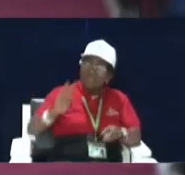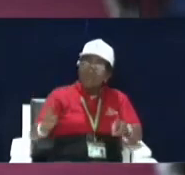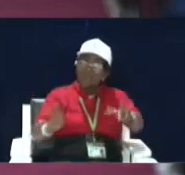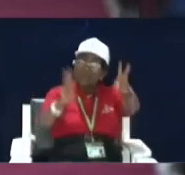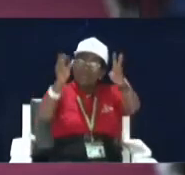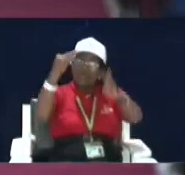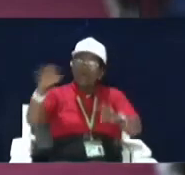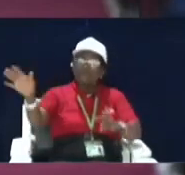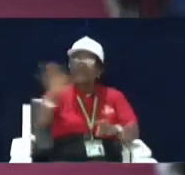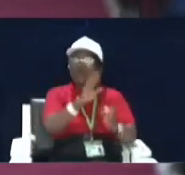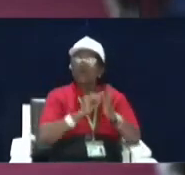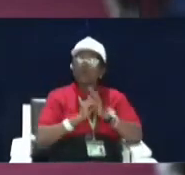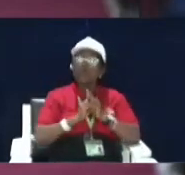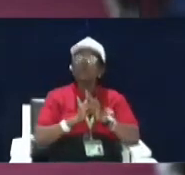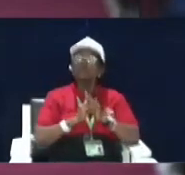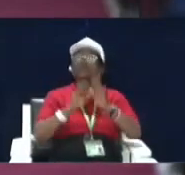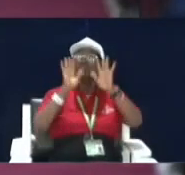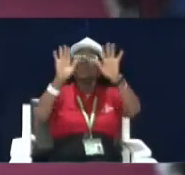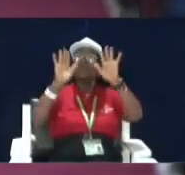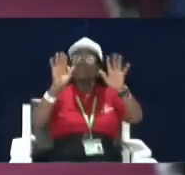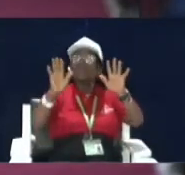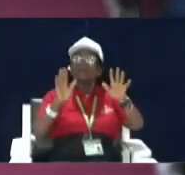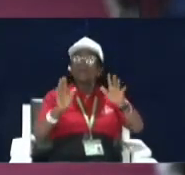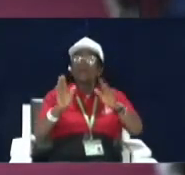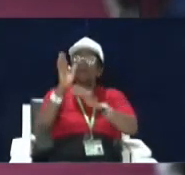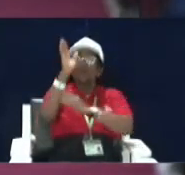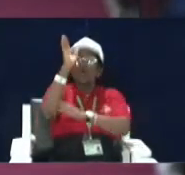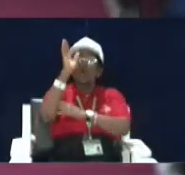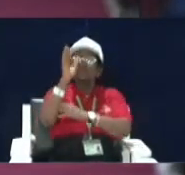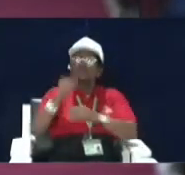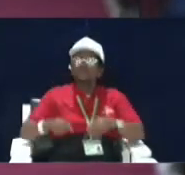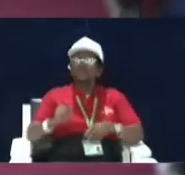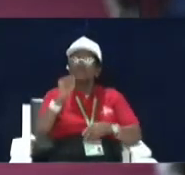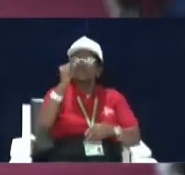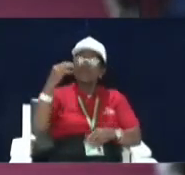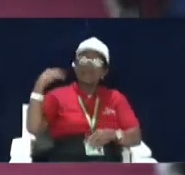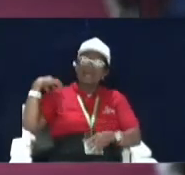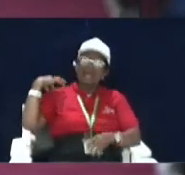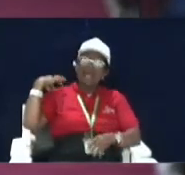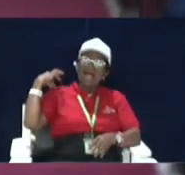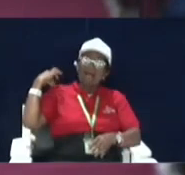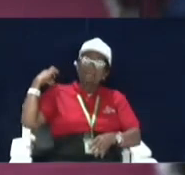God should apply the law of substitution.